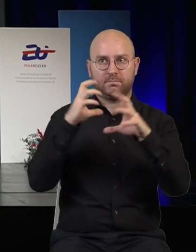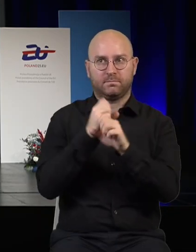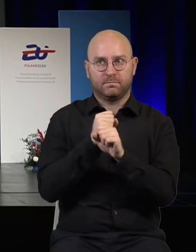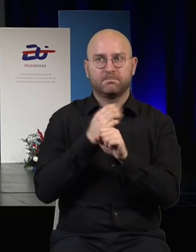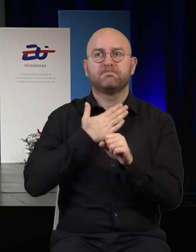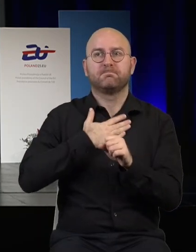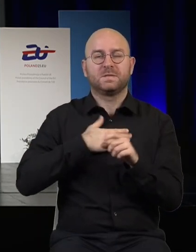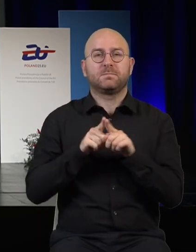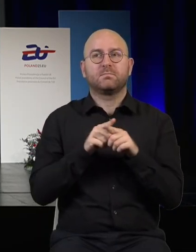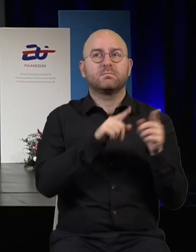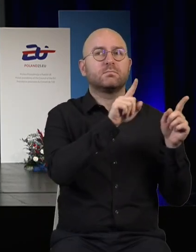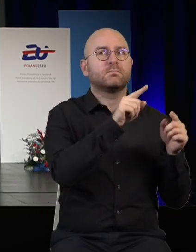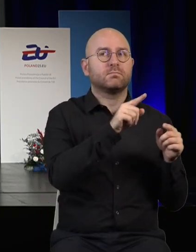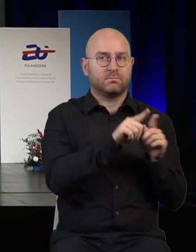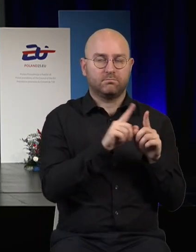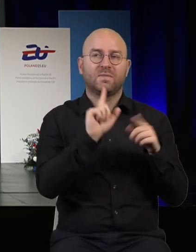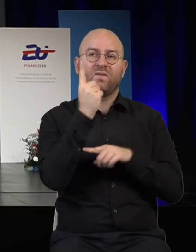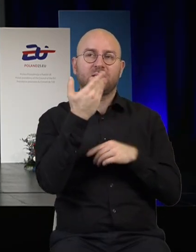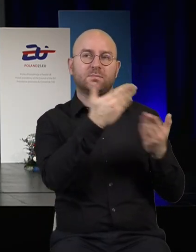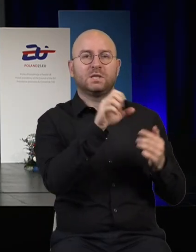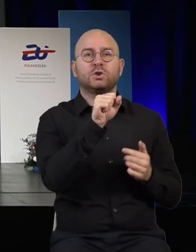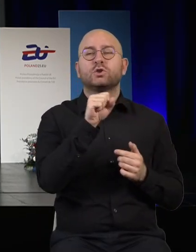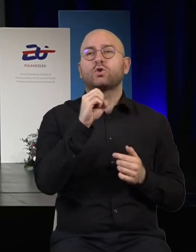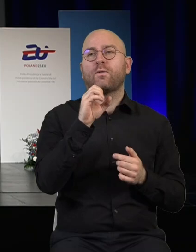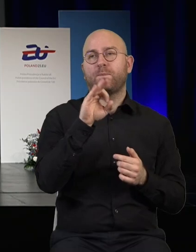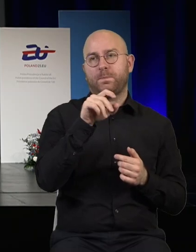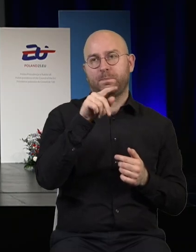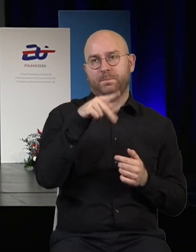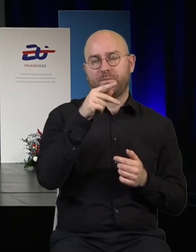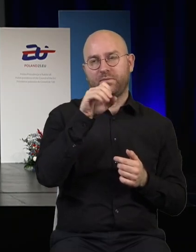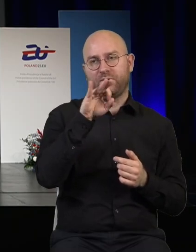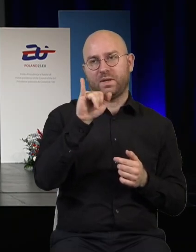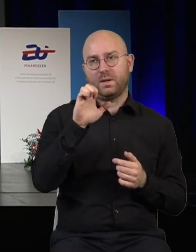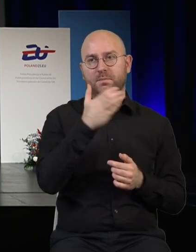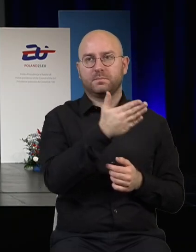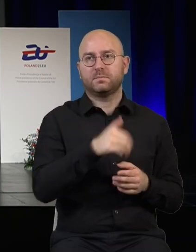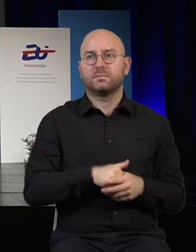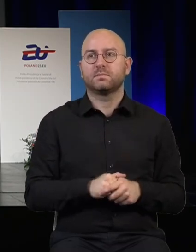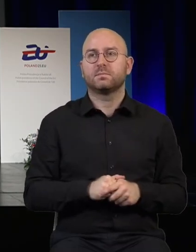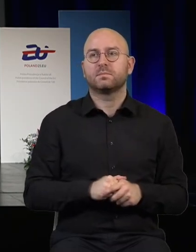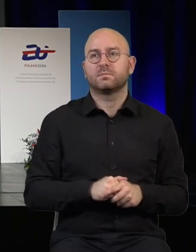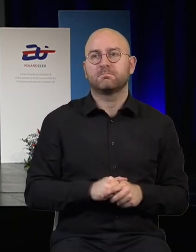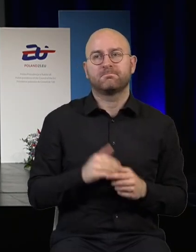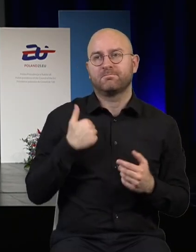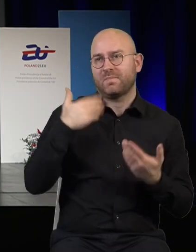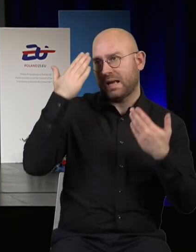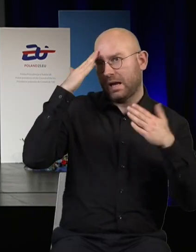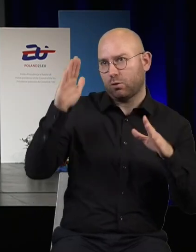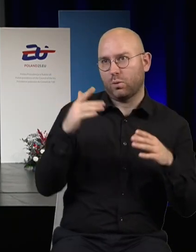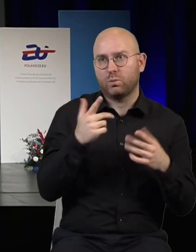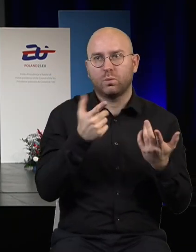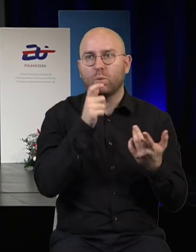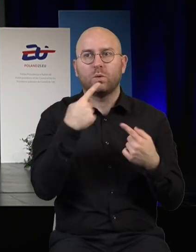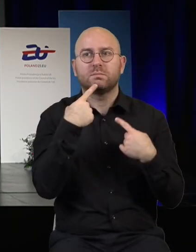I think there's, I don't remember who said it, there's many pieces of the puzzle, there's many goals that we want to achieve.